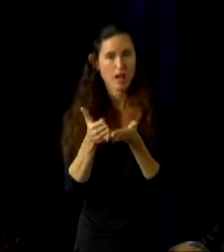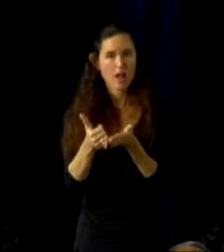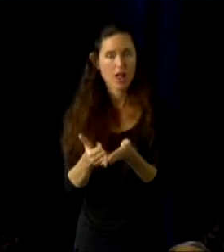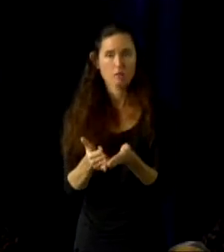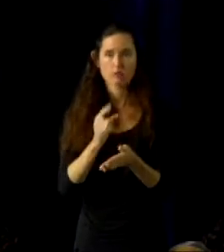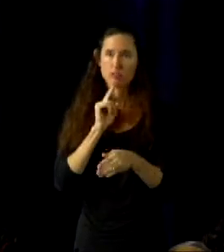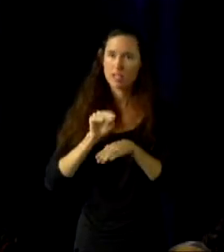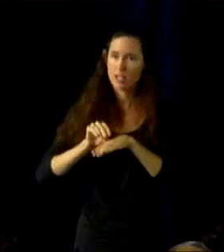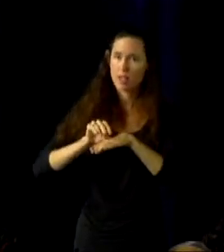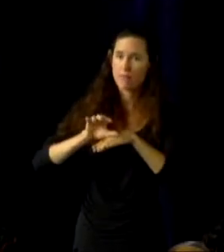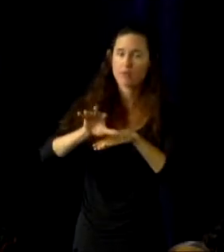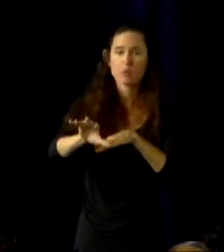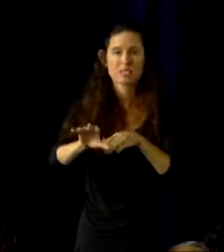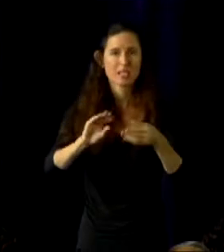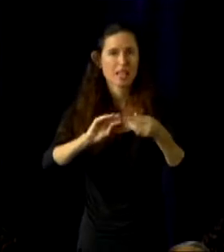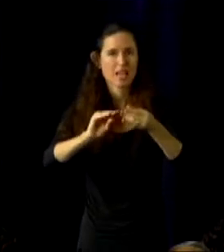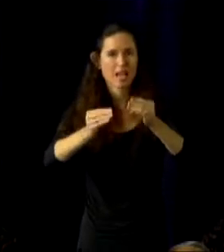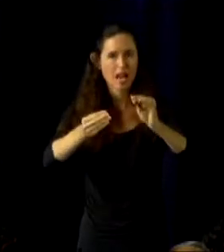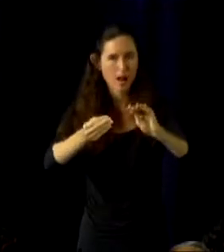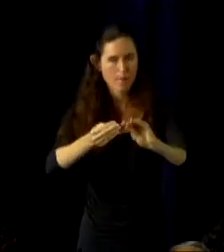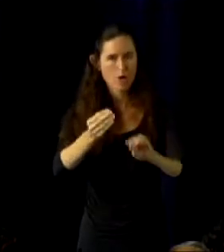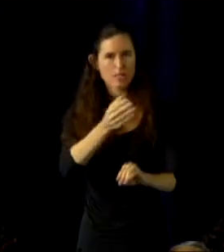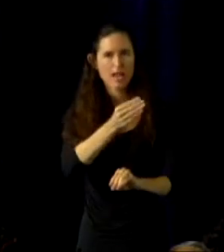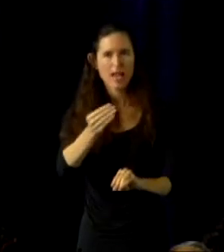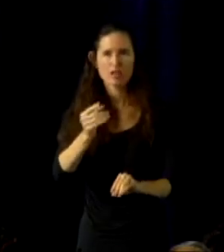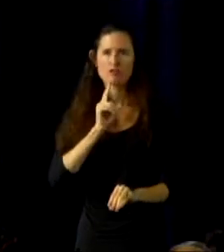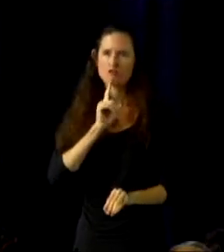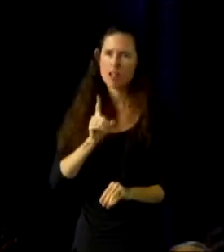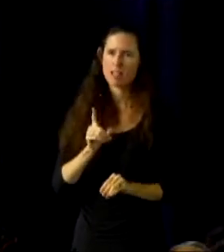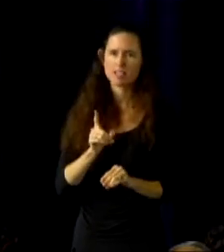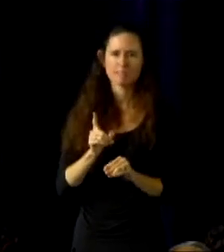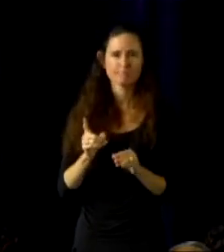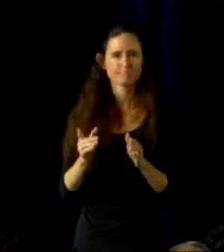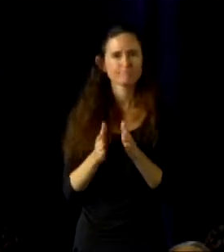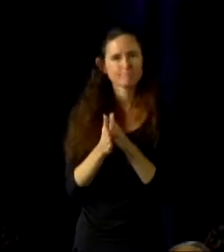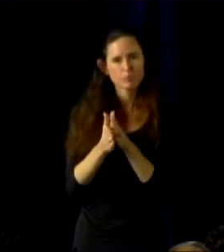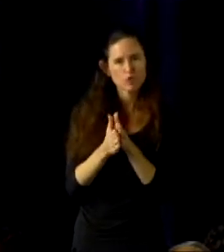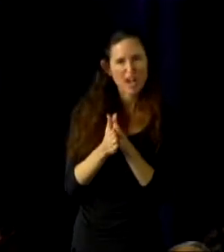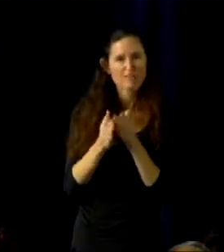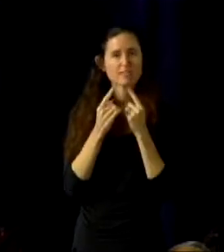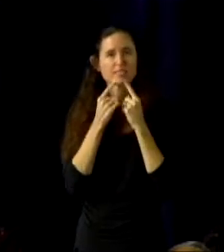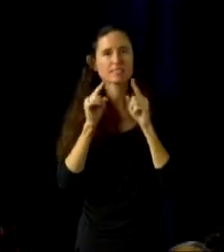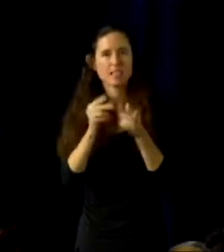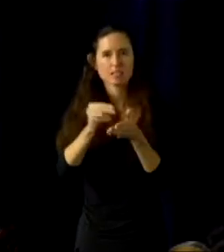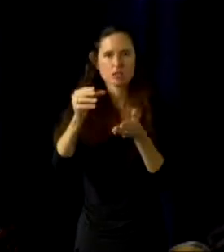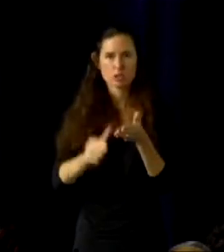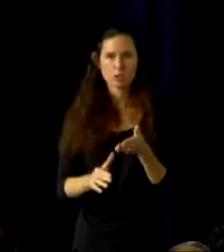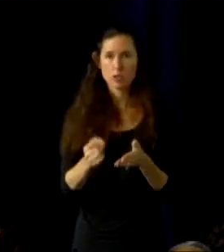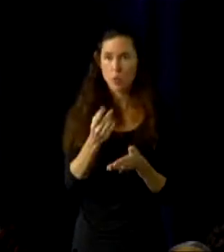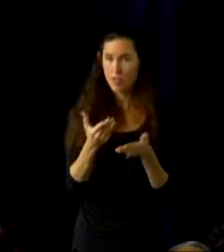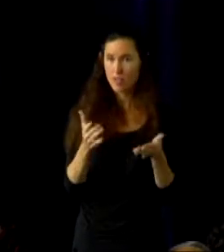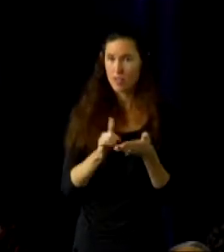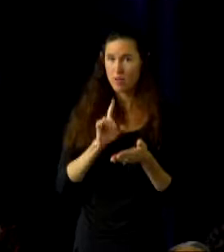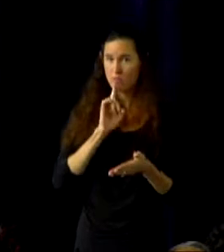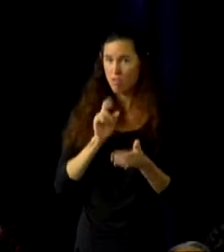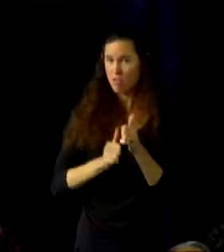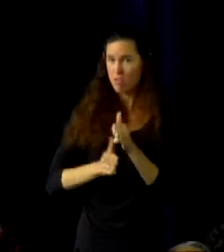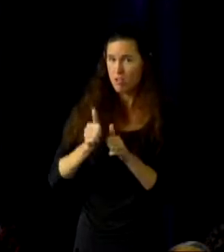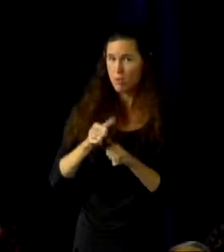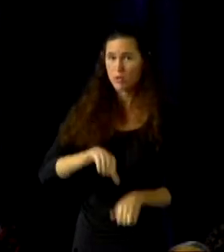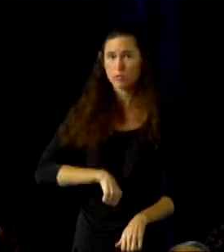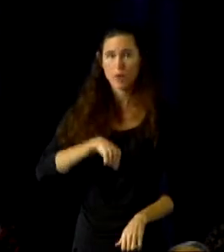as anything, they drive the success of our students. For instance, one of the things I'm most proud about is that